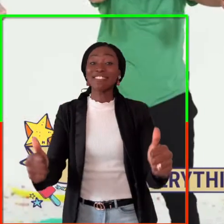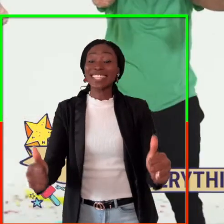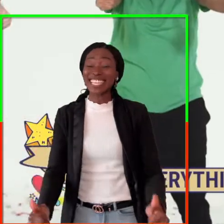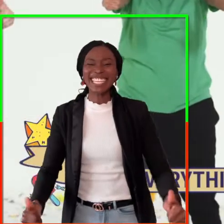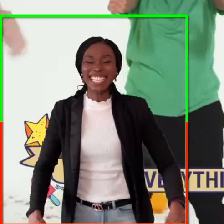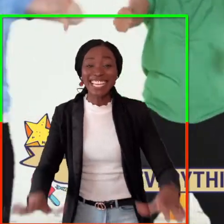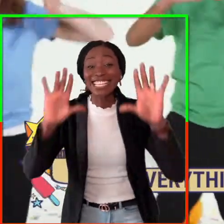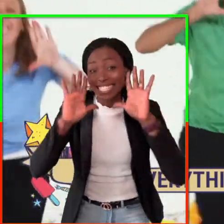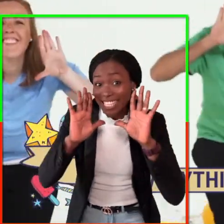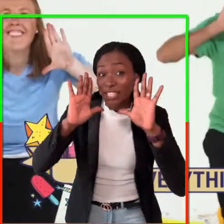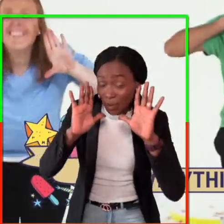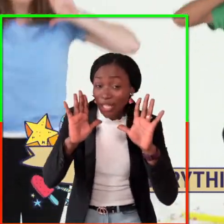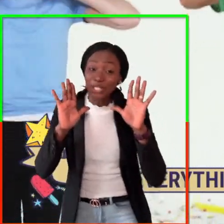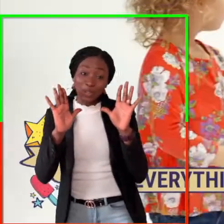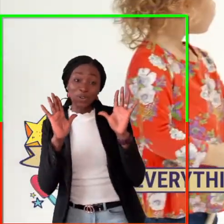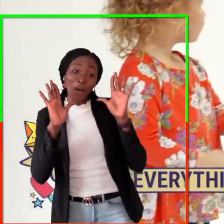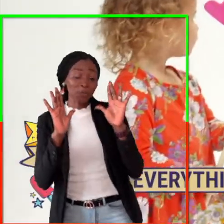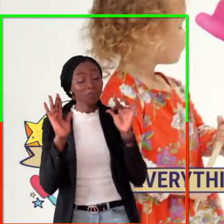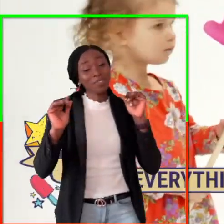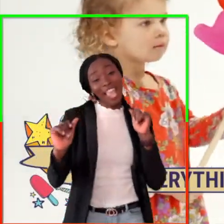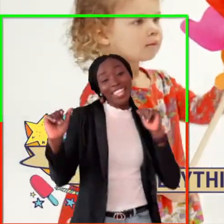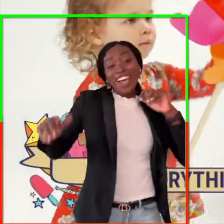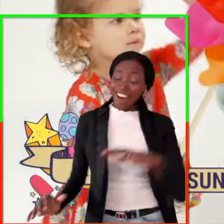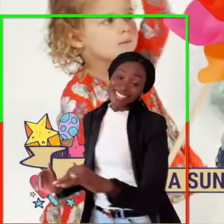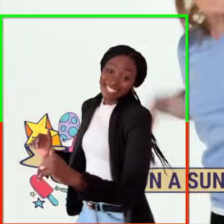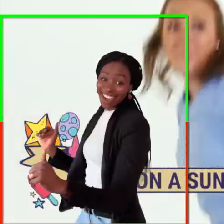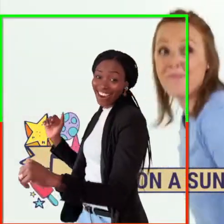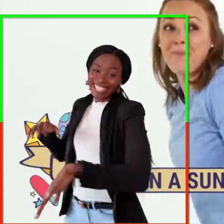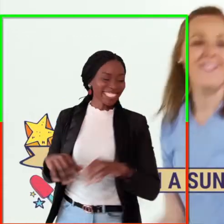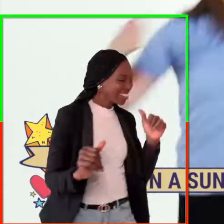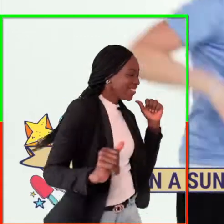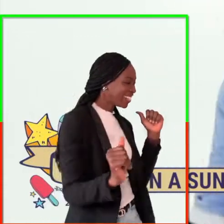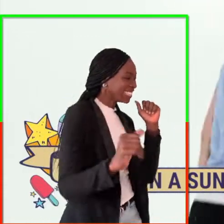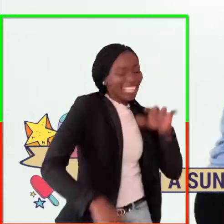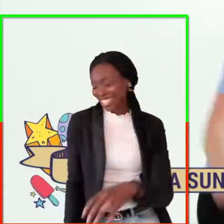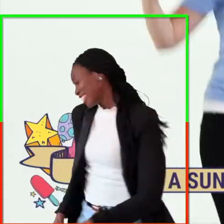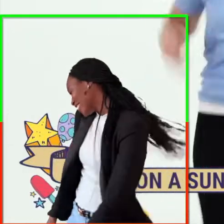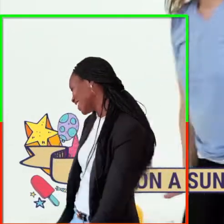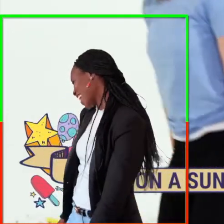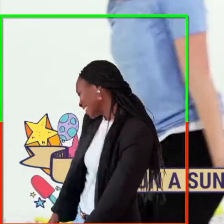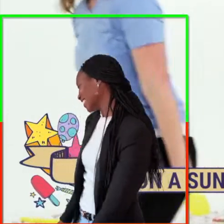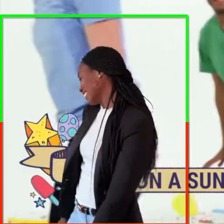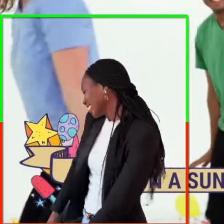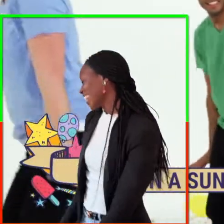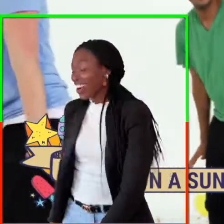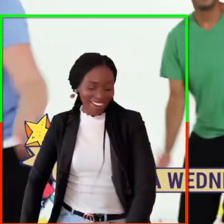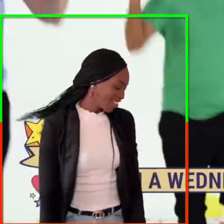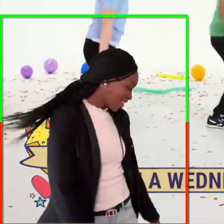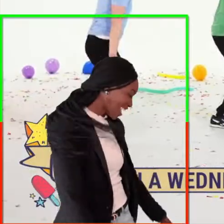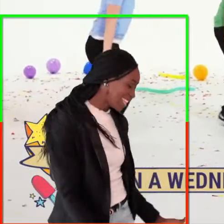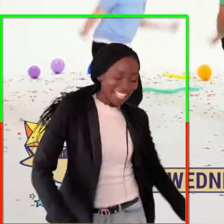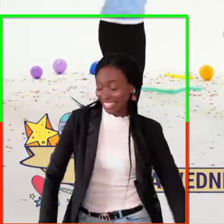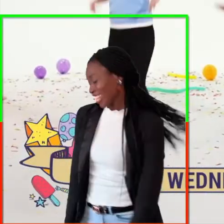'cause everything he says he will do. Oh, on a Sunday, Monday, Tuesday,